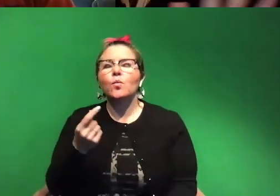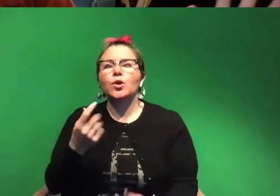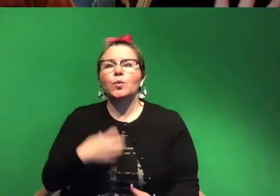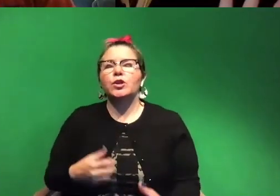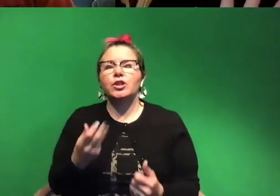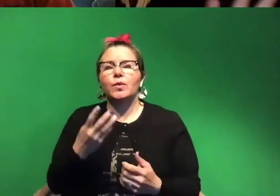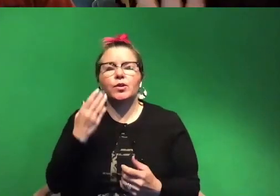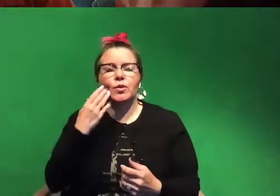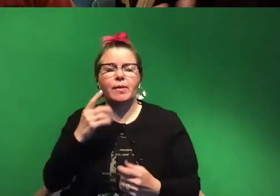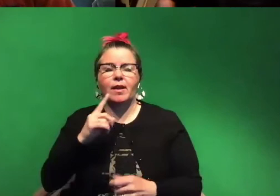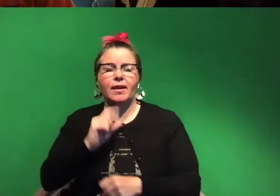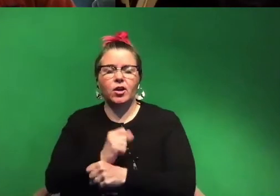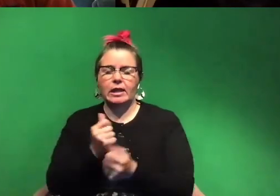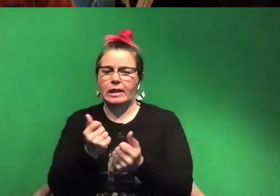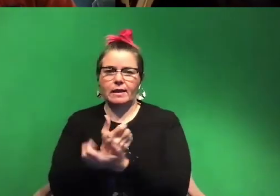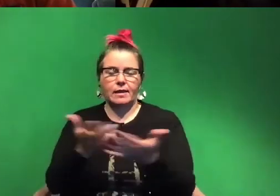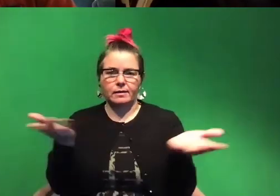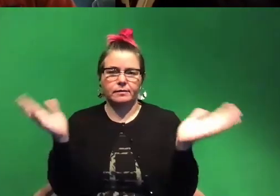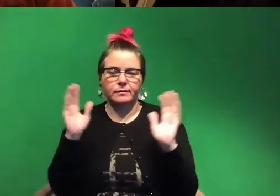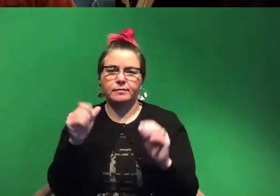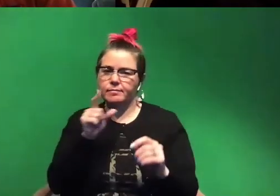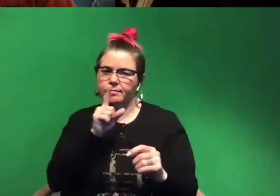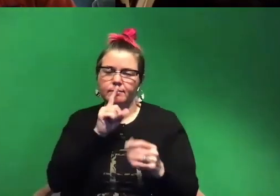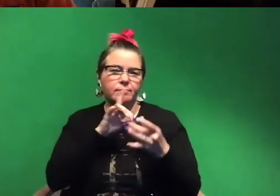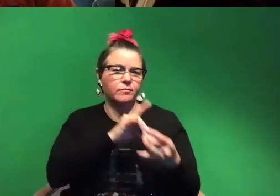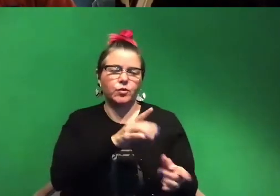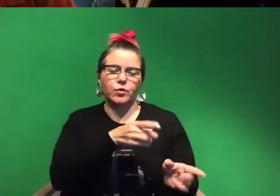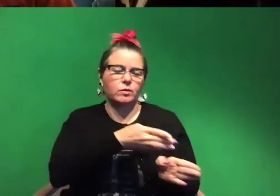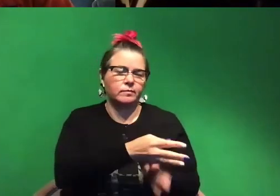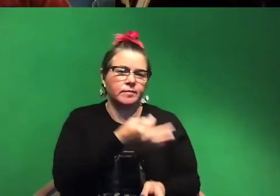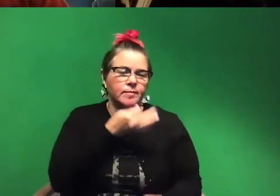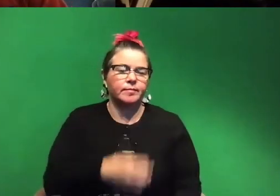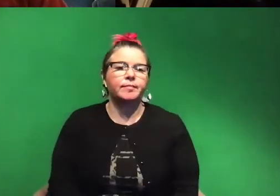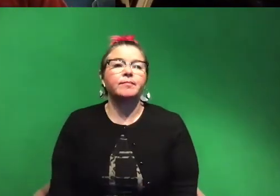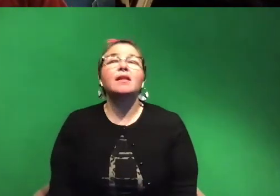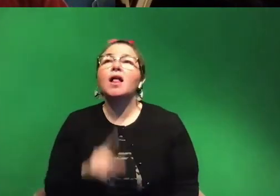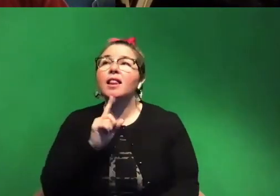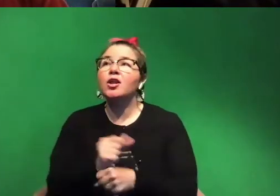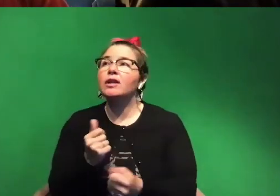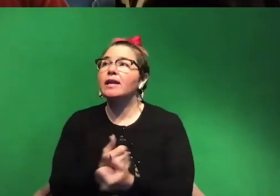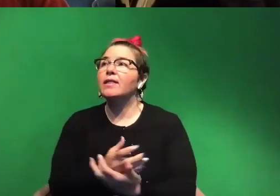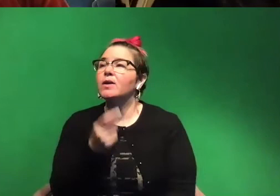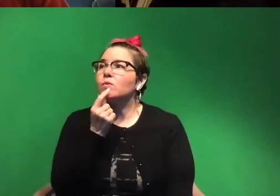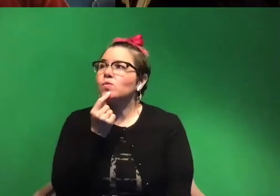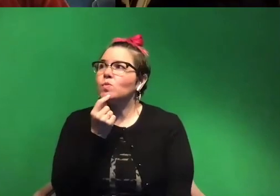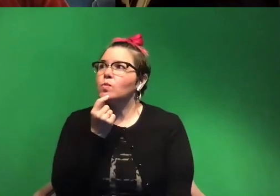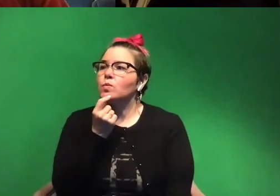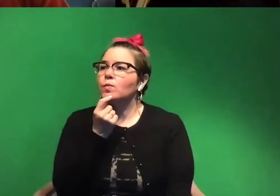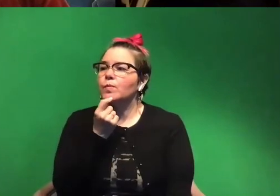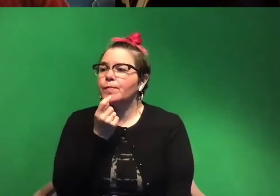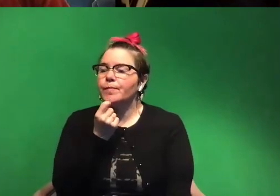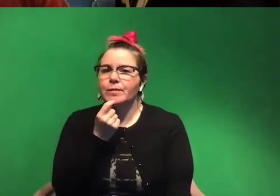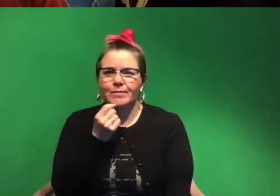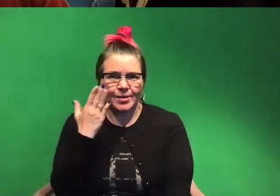knew about literally anything not related to your area of expertise? About literally anything? Ooh, I don't